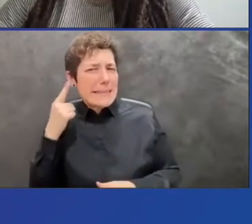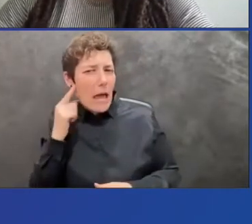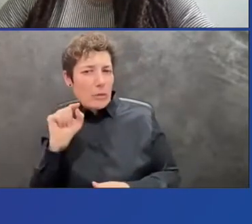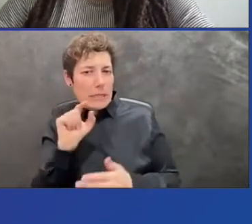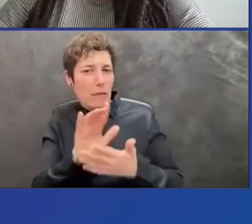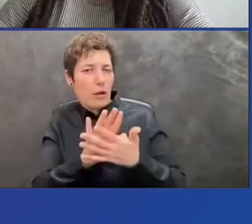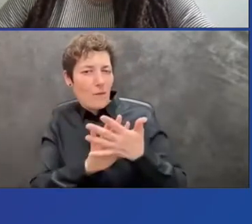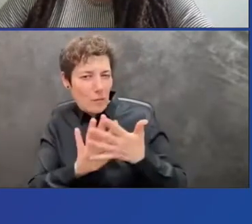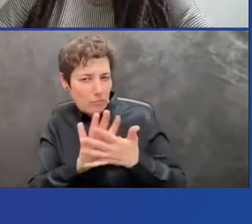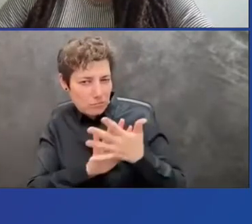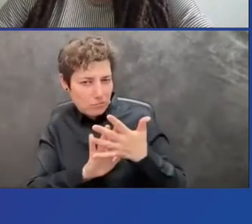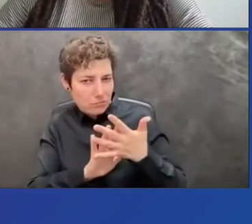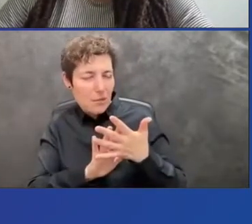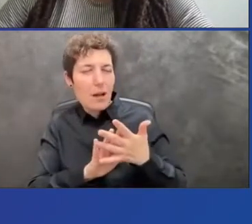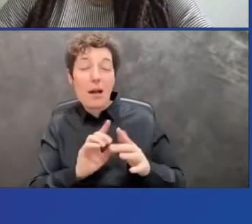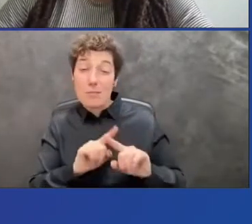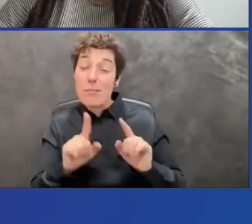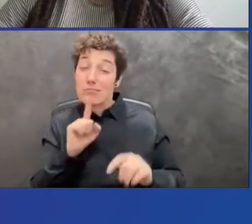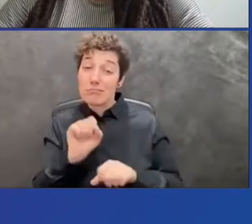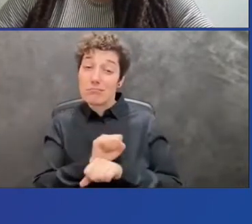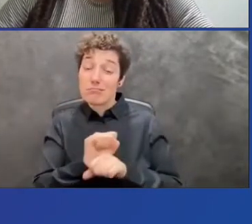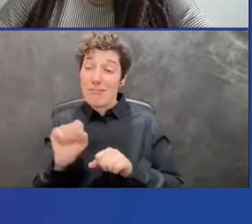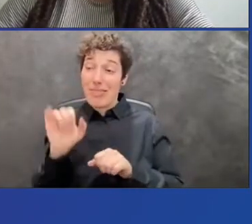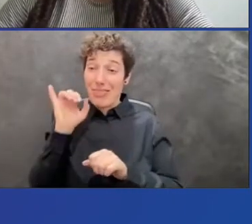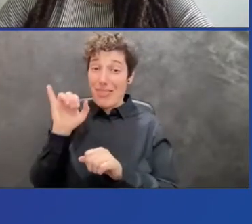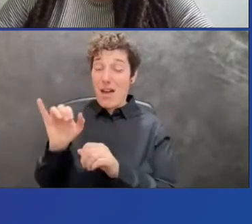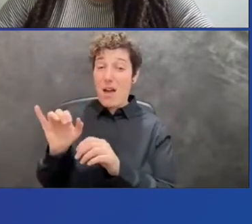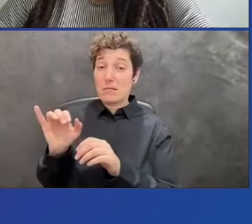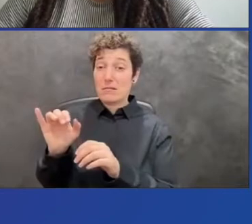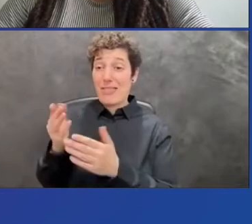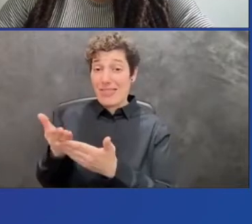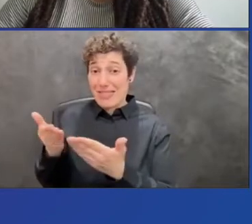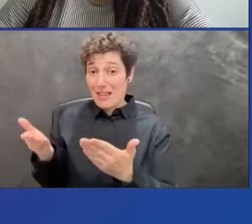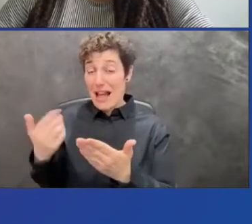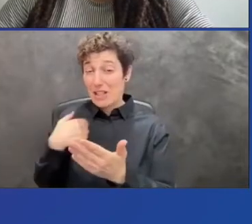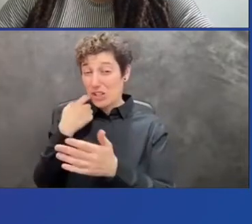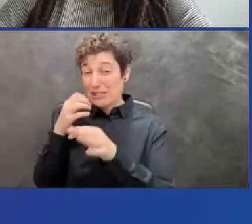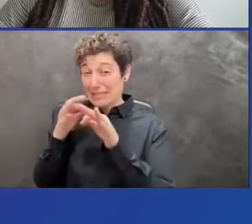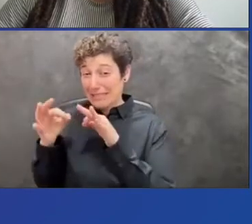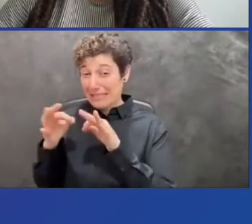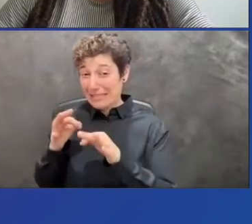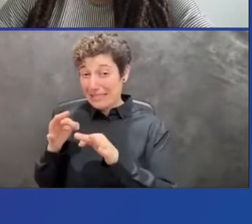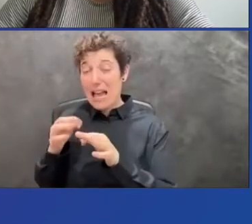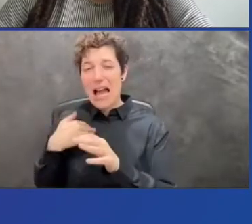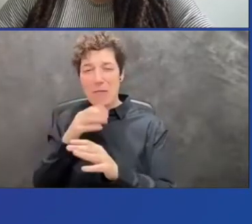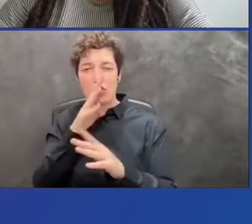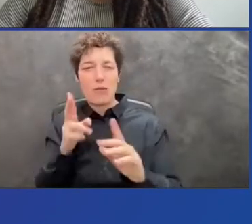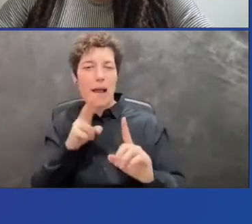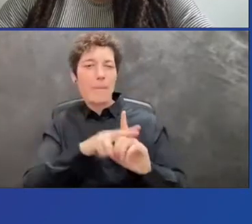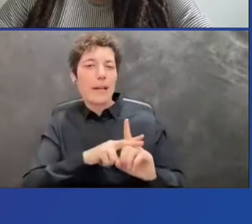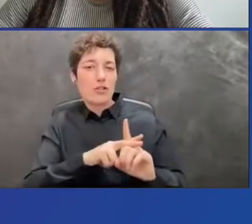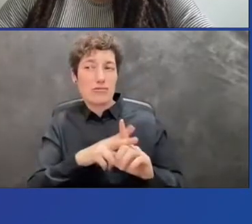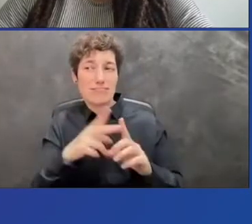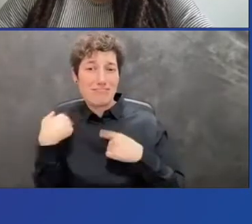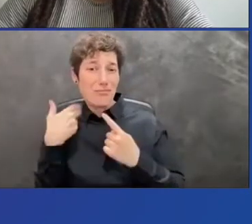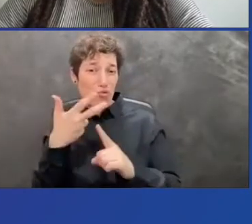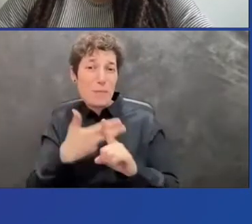but there's a direct application for me, even in this initial